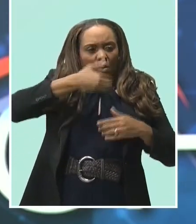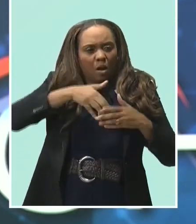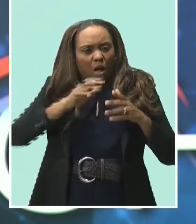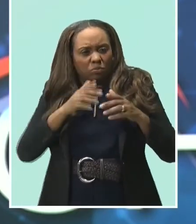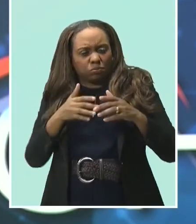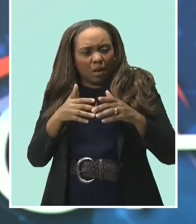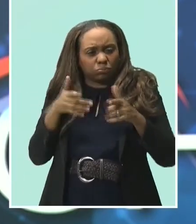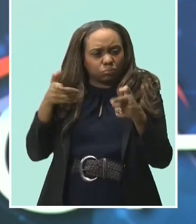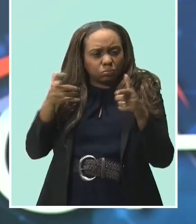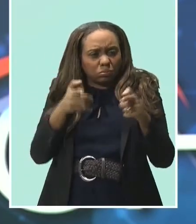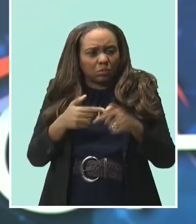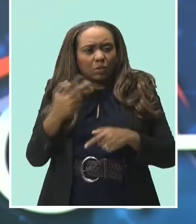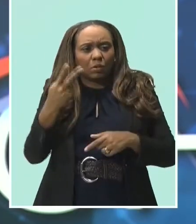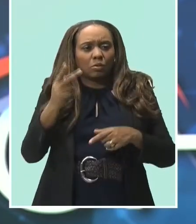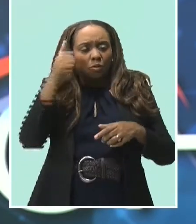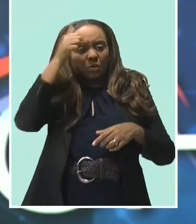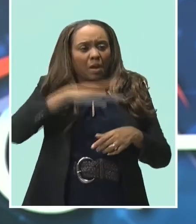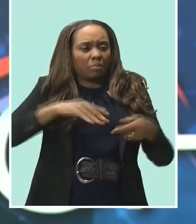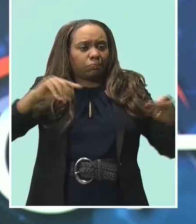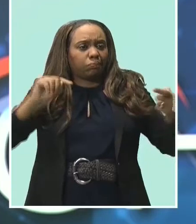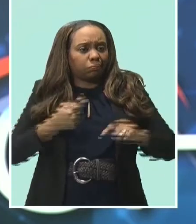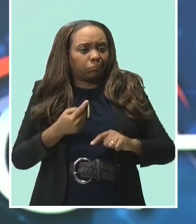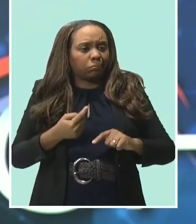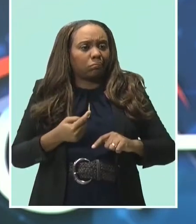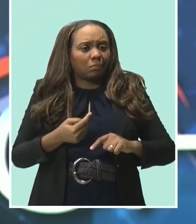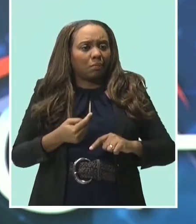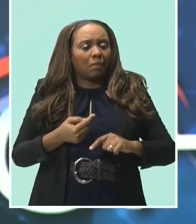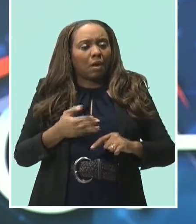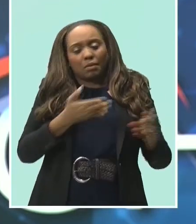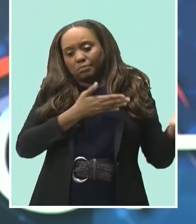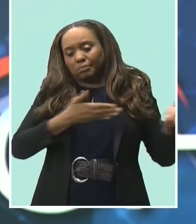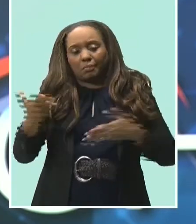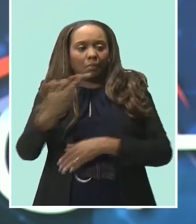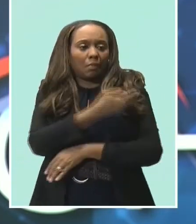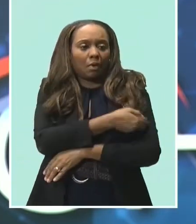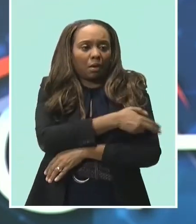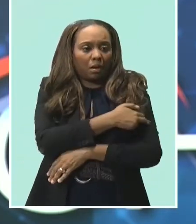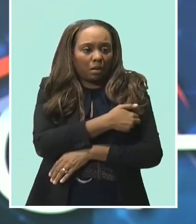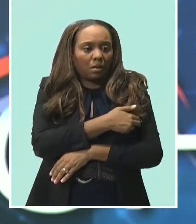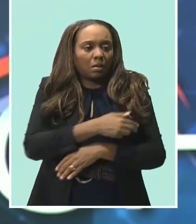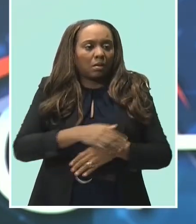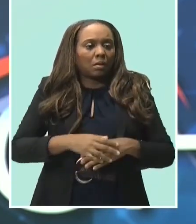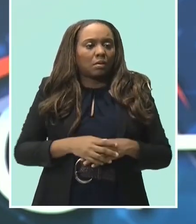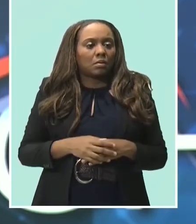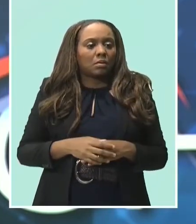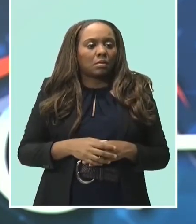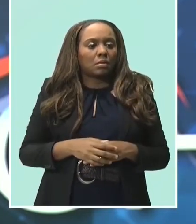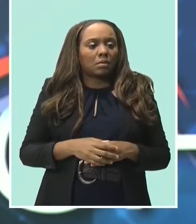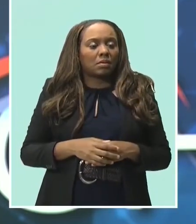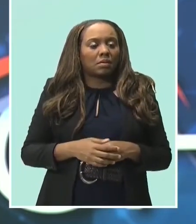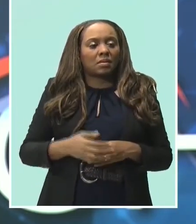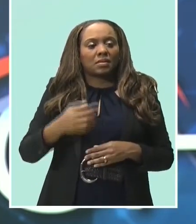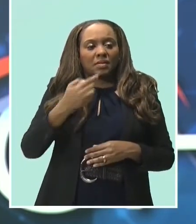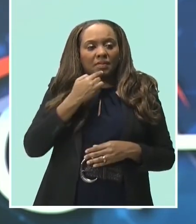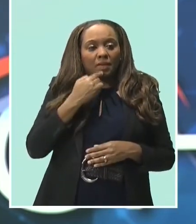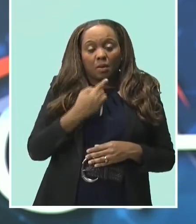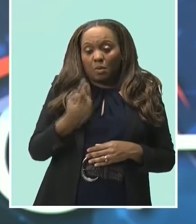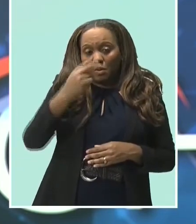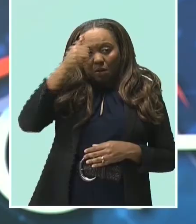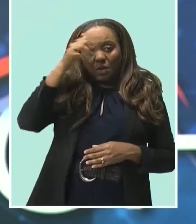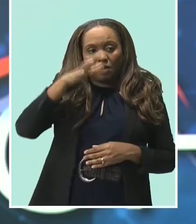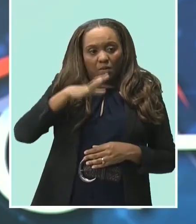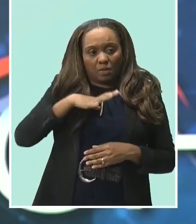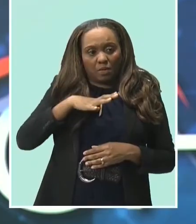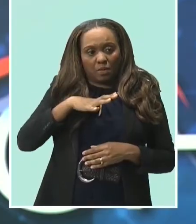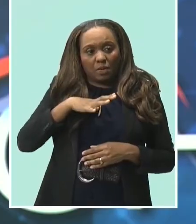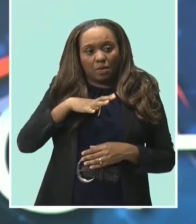were transported to the Queen Elizabeth Hospital by private motor vehicles. The last update provided by police says one of the men